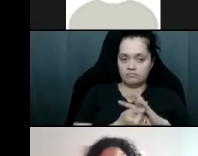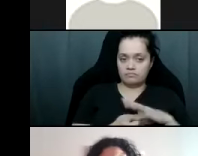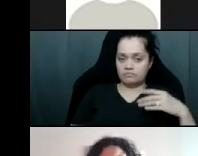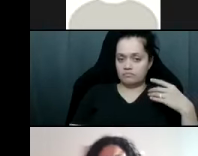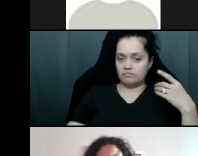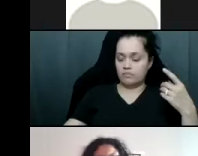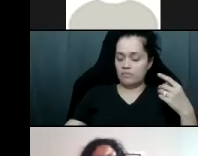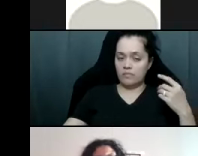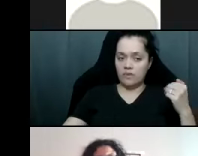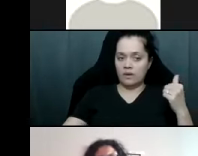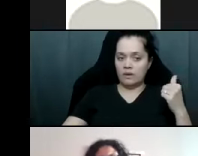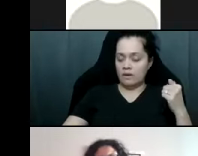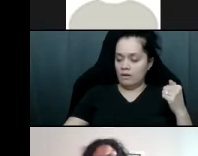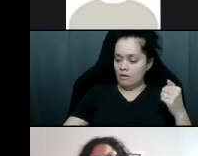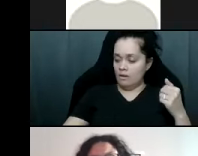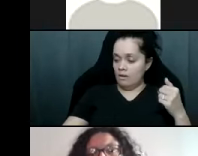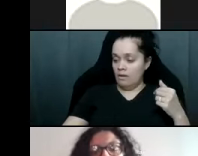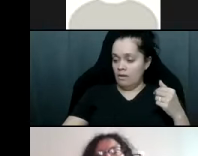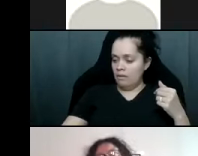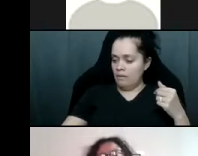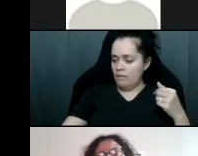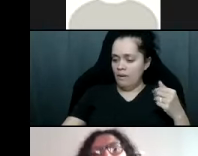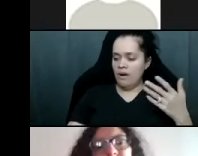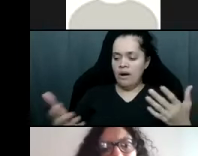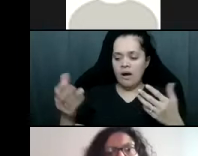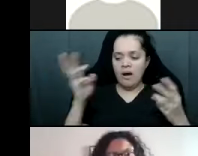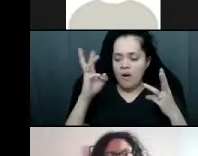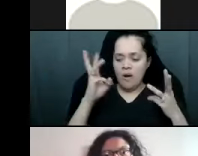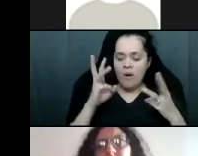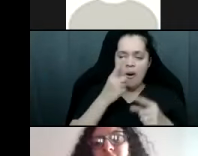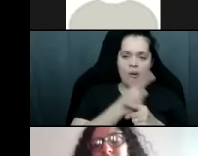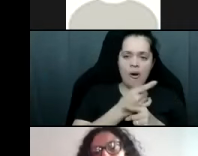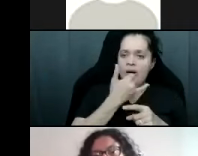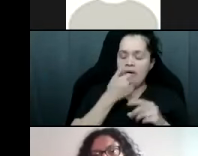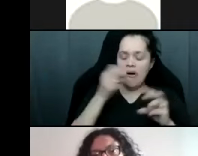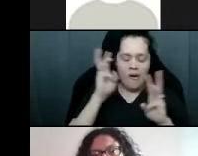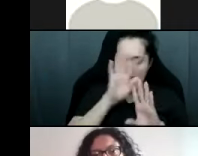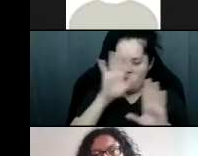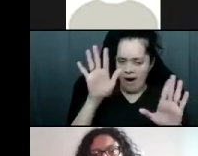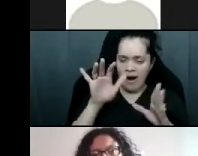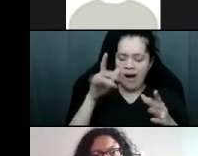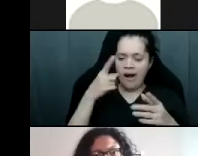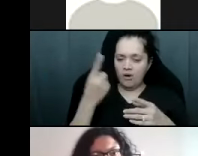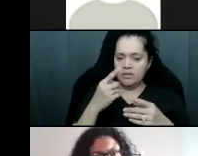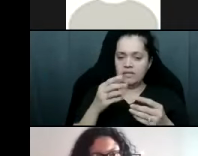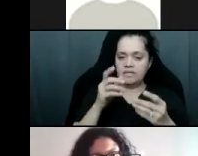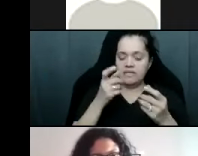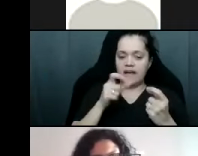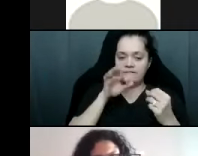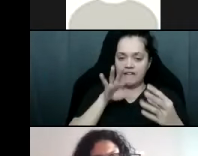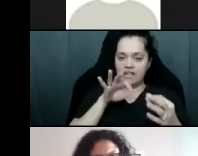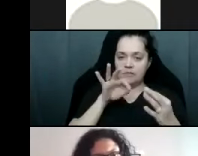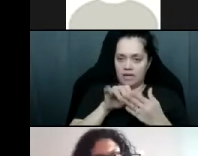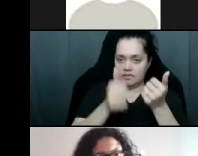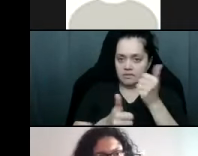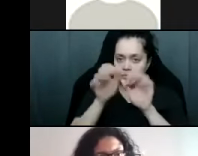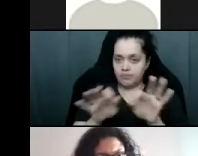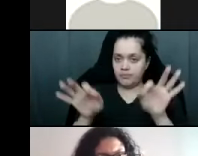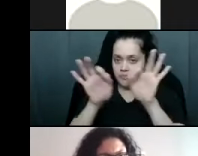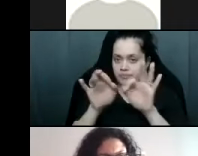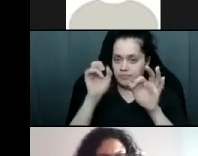Again, we don't worry about getting things right or wrong in the chat. It's a way to get immediate feedback and so